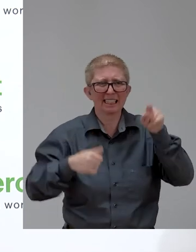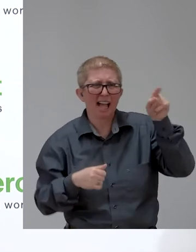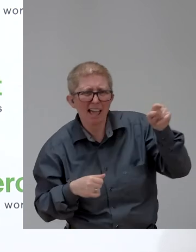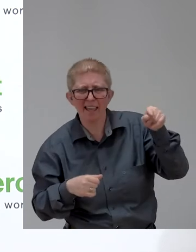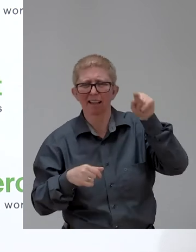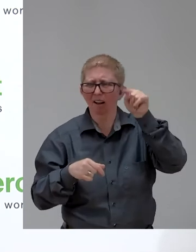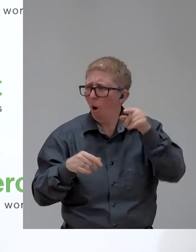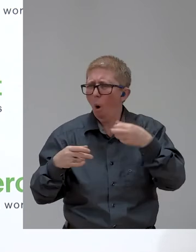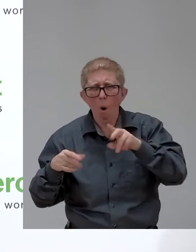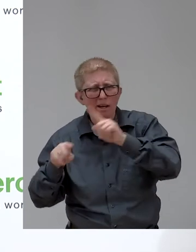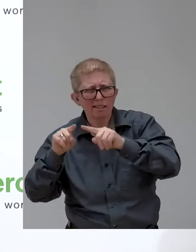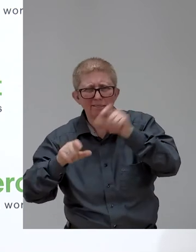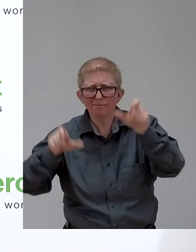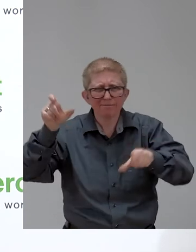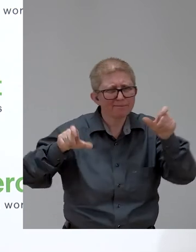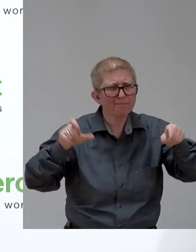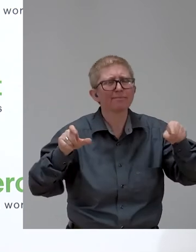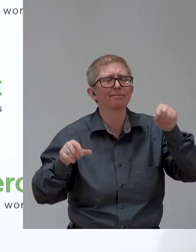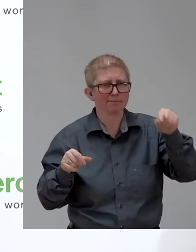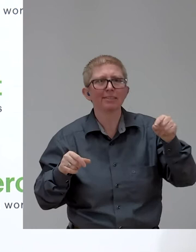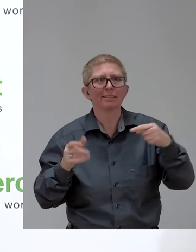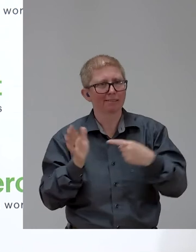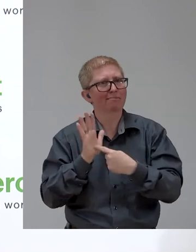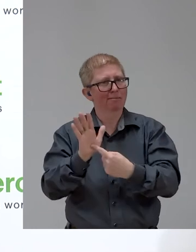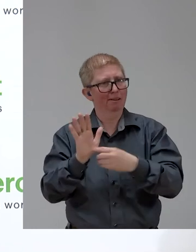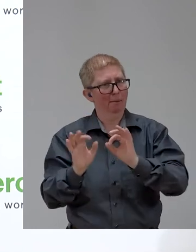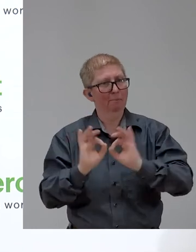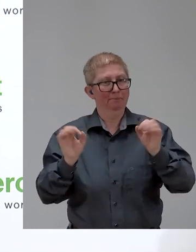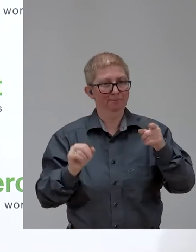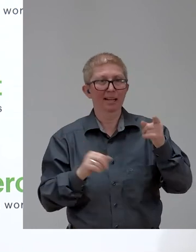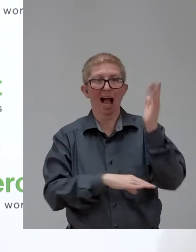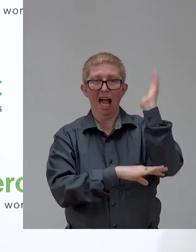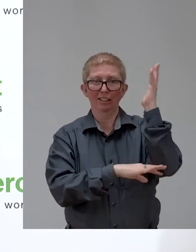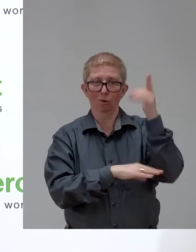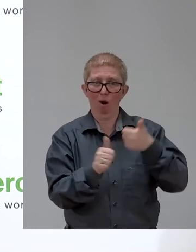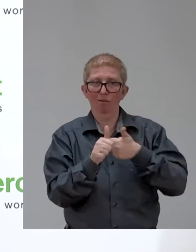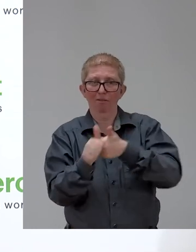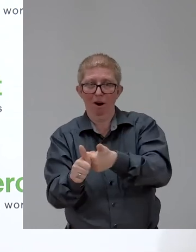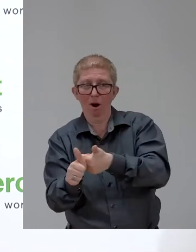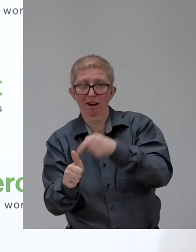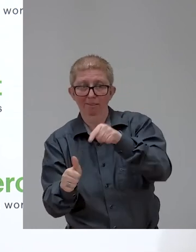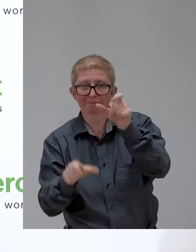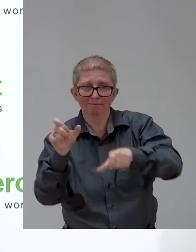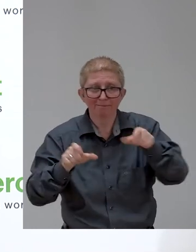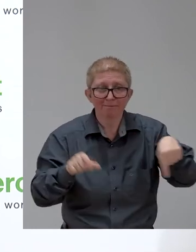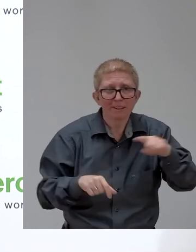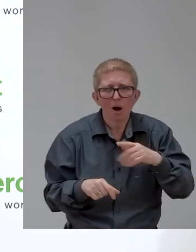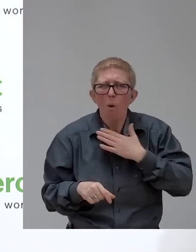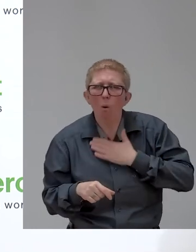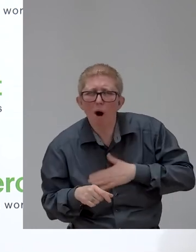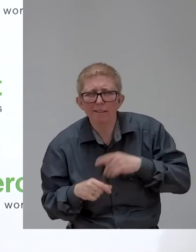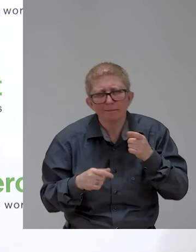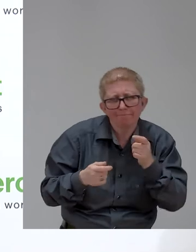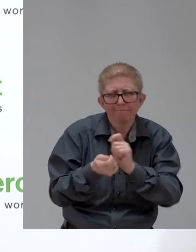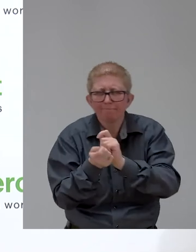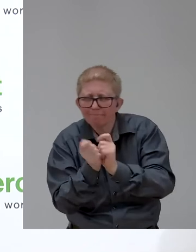Fellows, who are really passionate and will never stop to try to shift systems. Now, changing